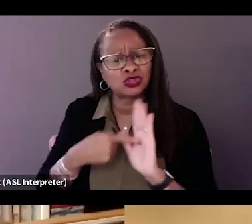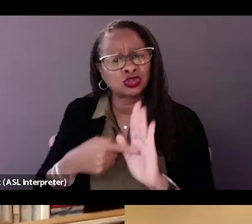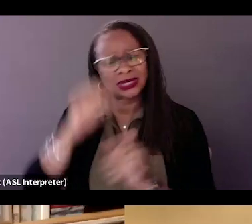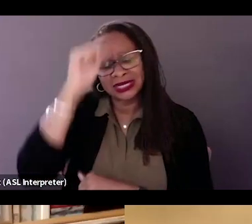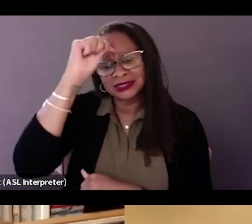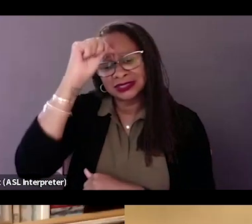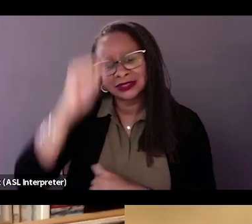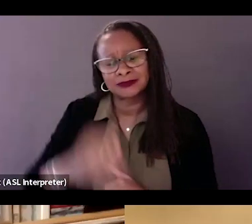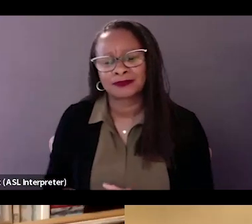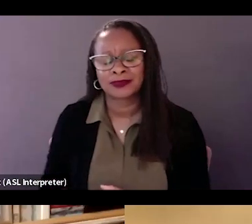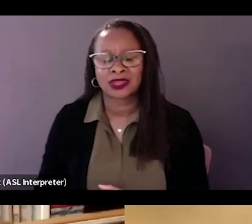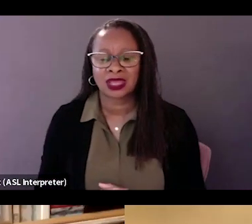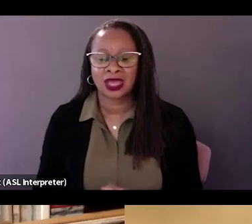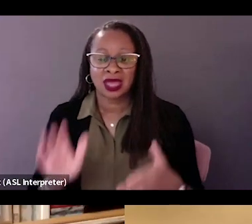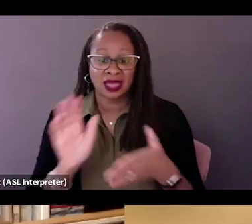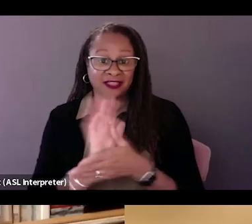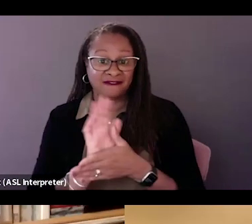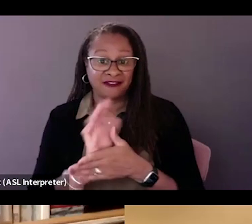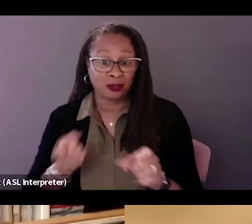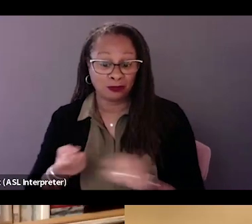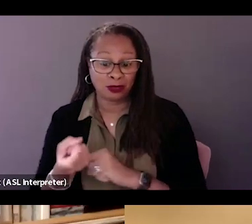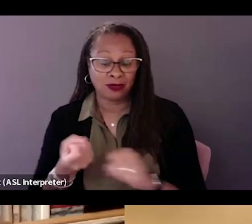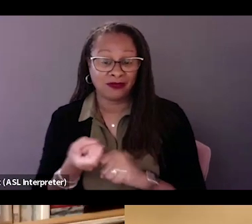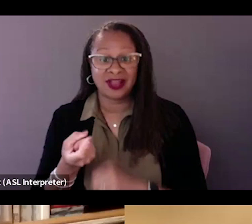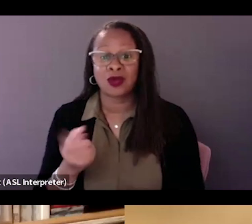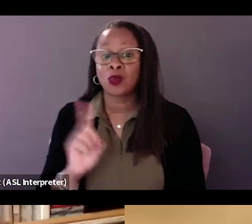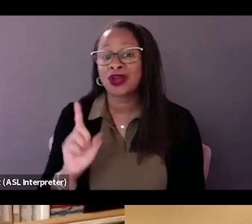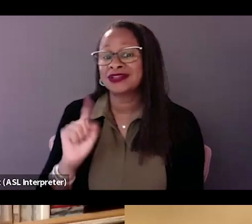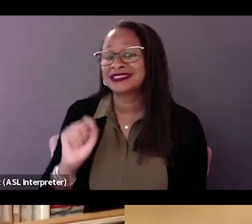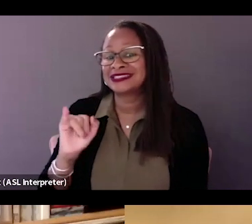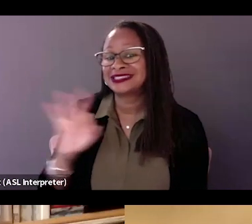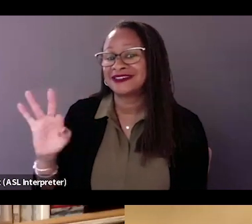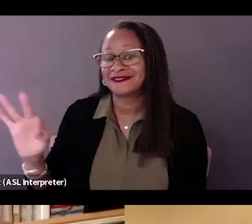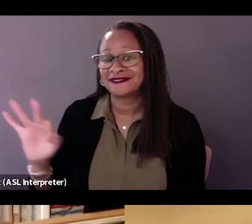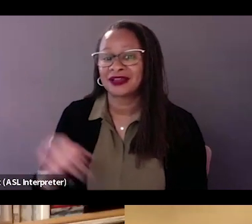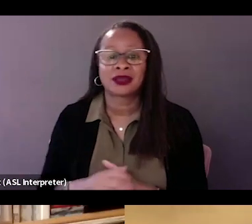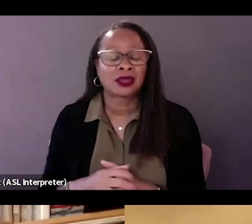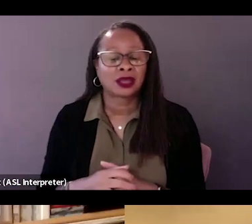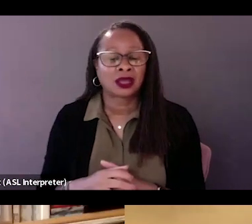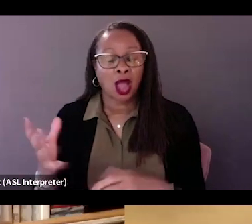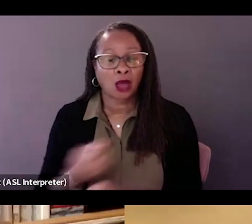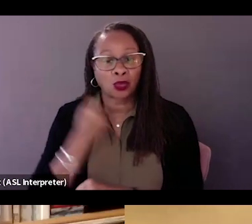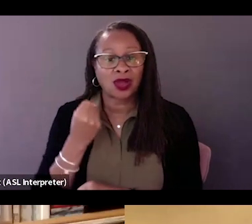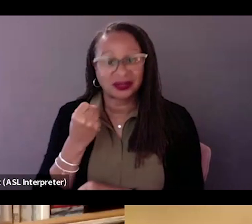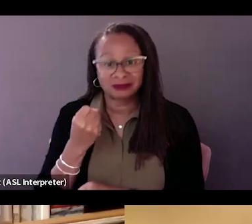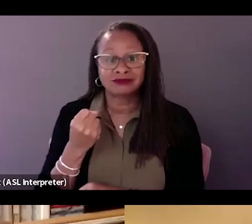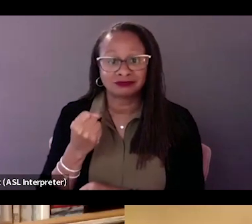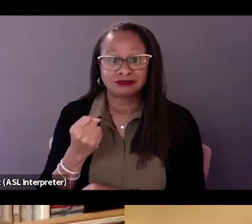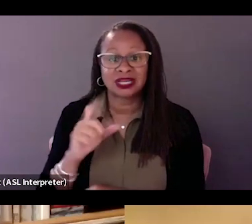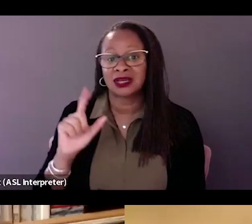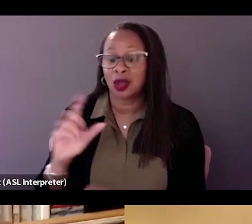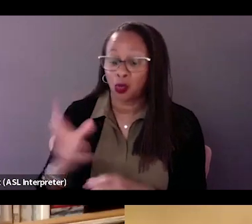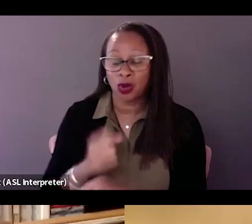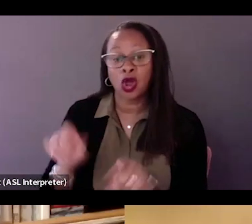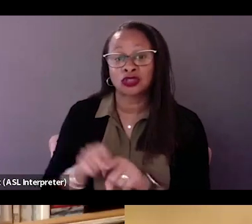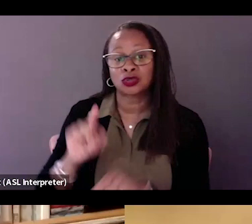I mean, so the film premiered last year at the Toronto International Film Festival. It won there. It won at Busan. It won at a bunch of other